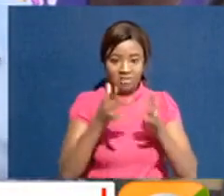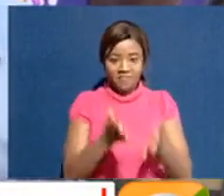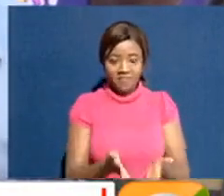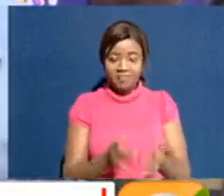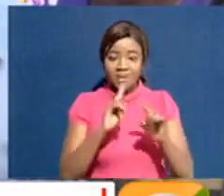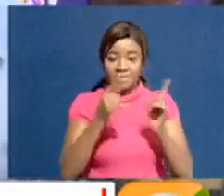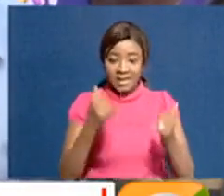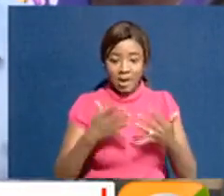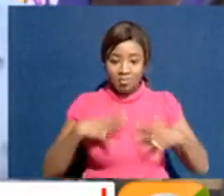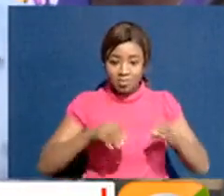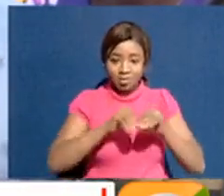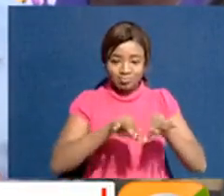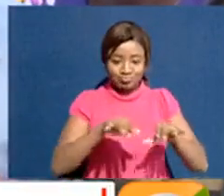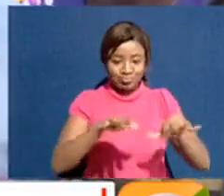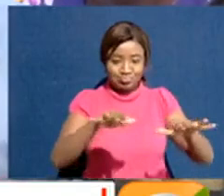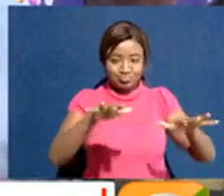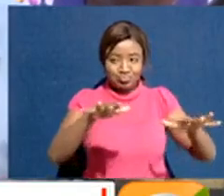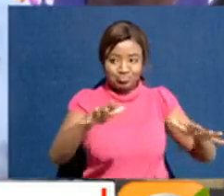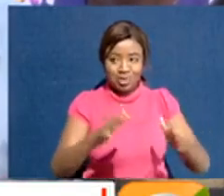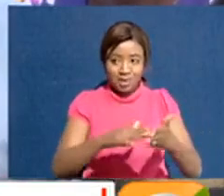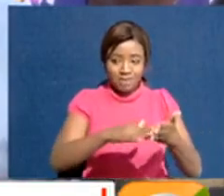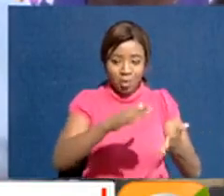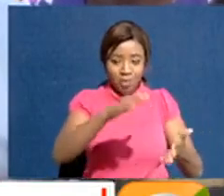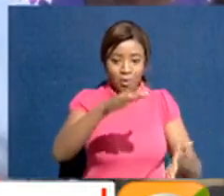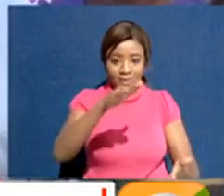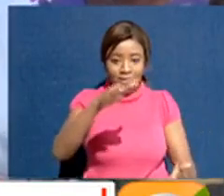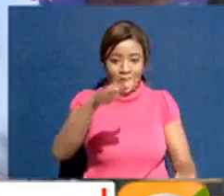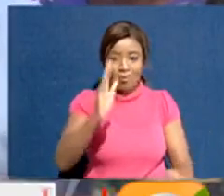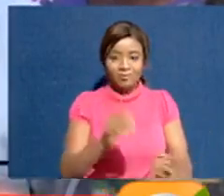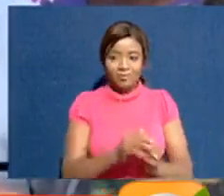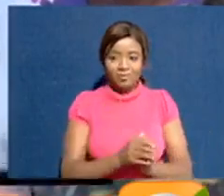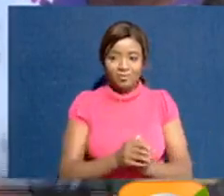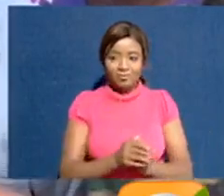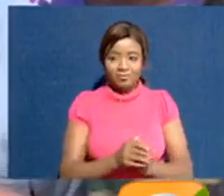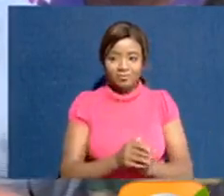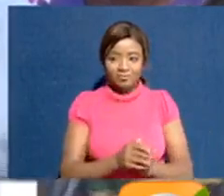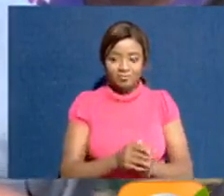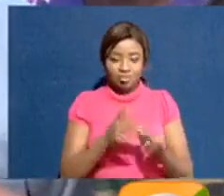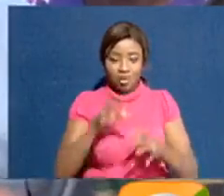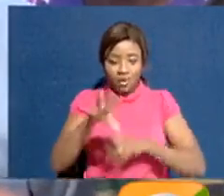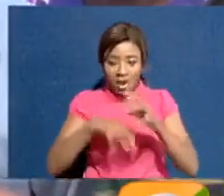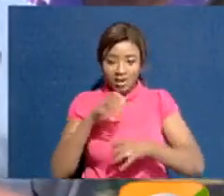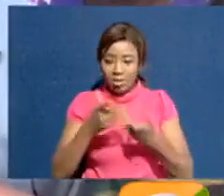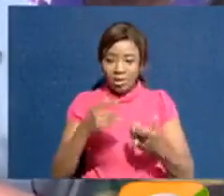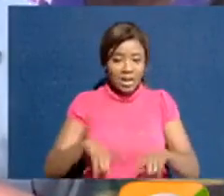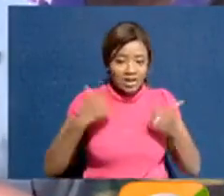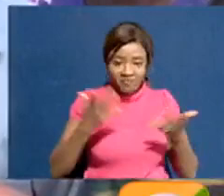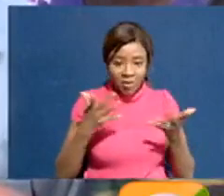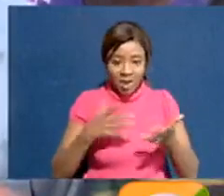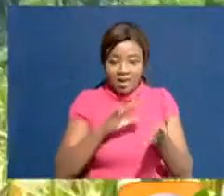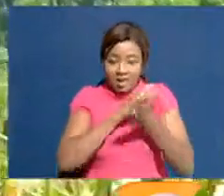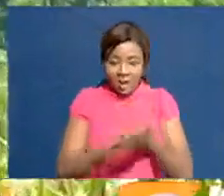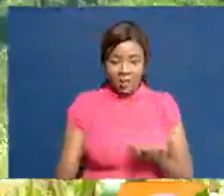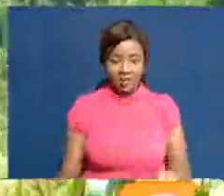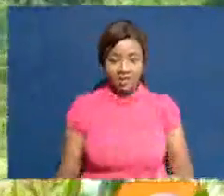when now people are germinate, people are naongezeka, wanaendelea kupoteza nafasi yao ya kukaa ili wapate